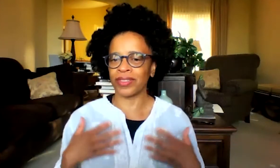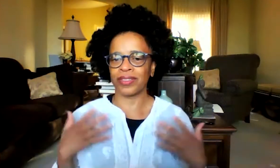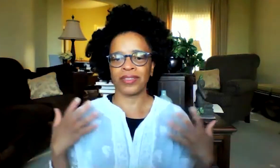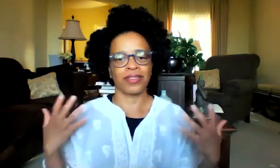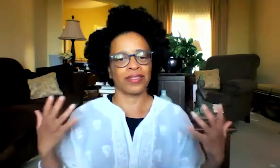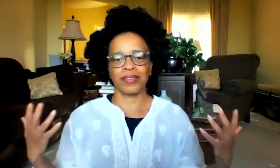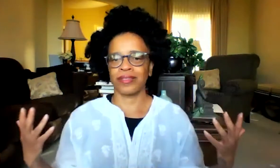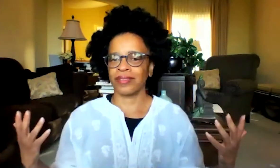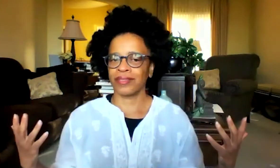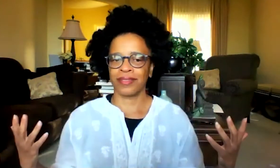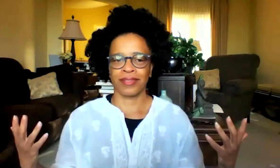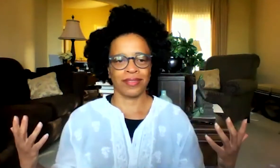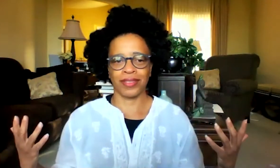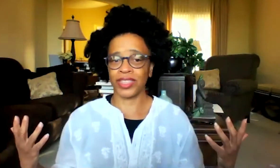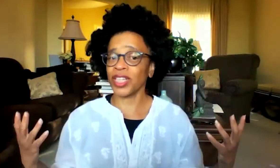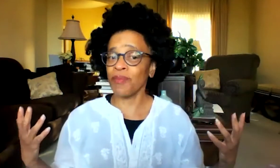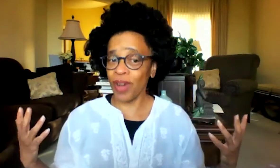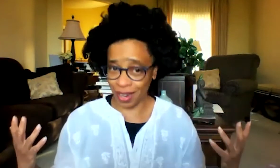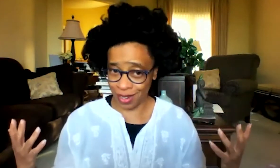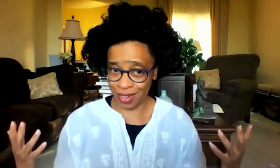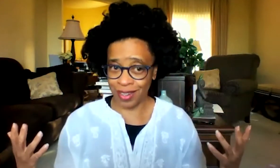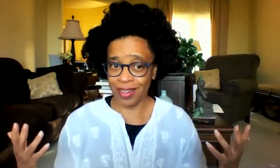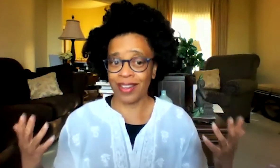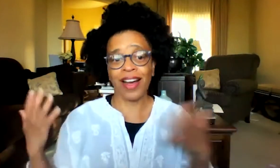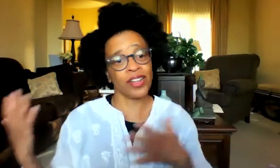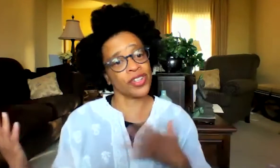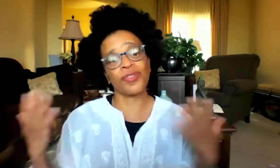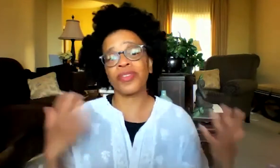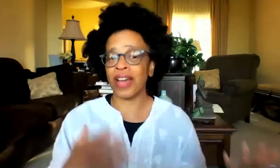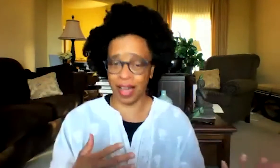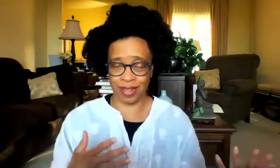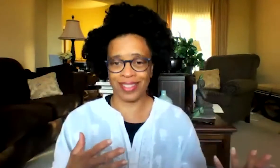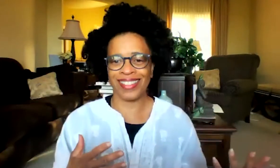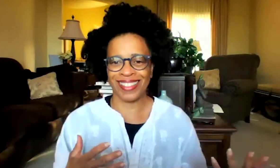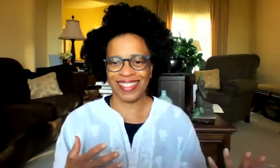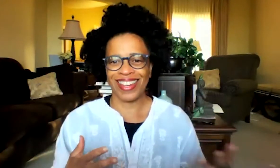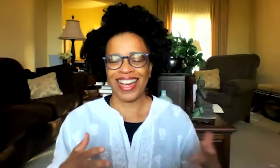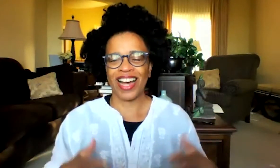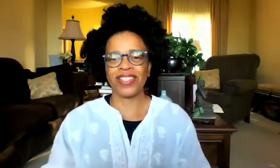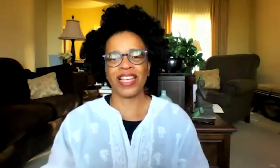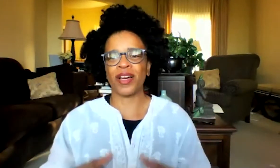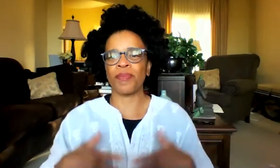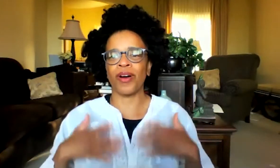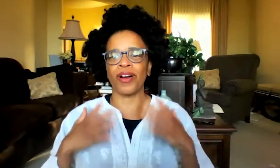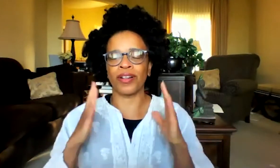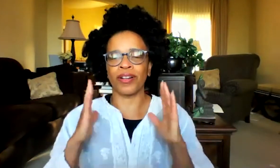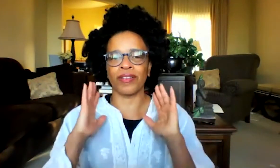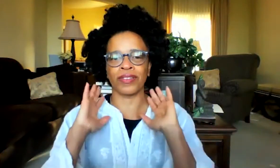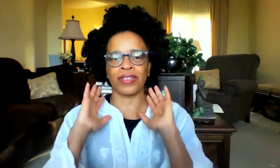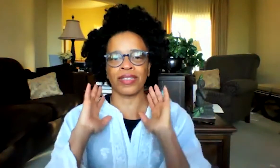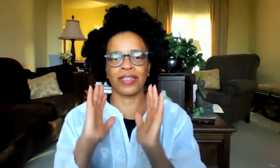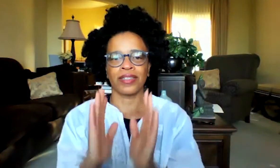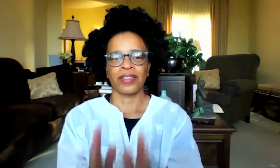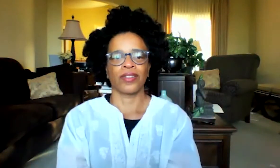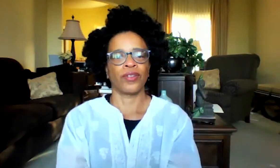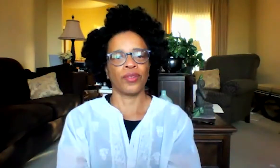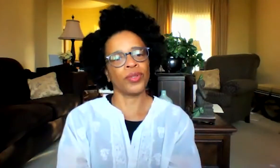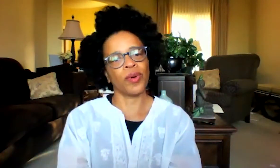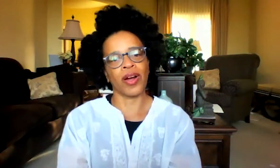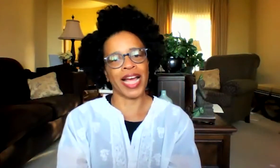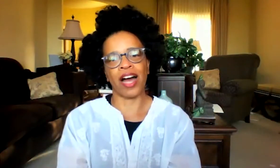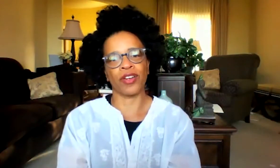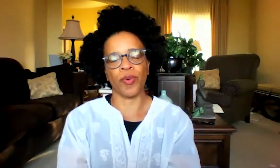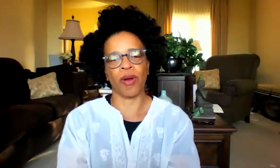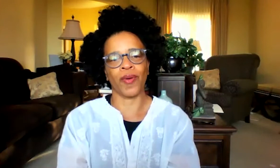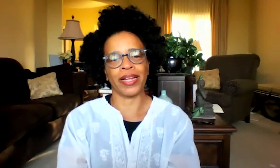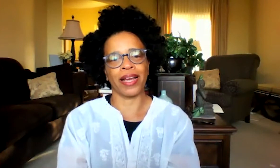of, in some way, conscious or not, how is that a part of who you